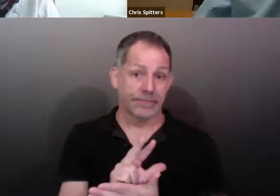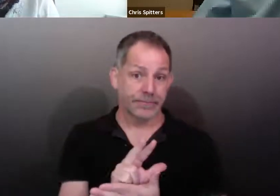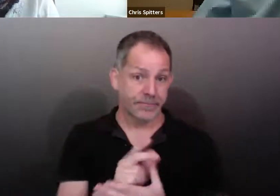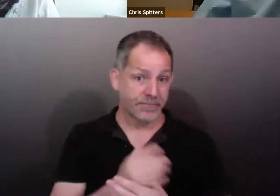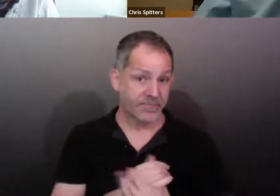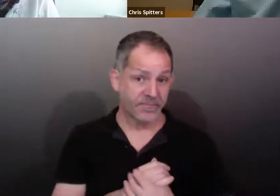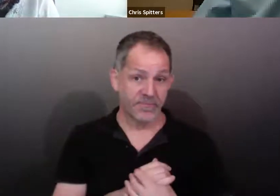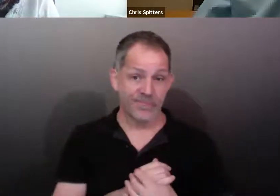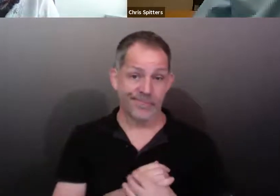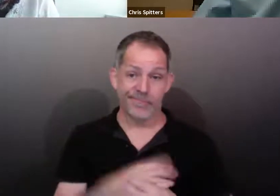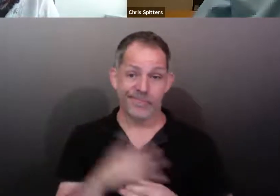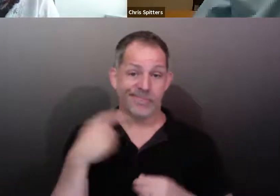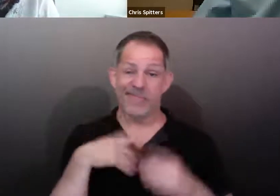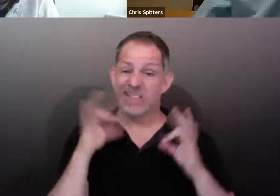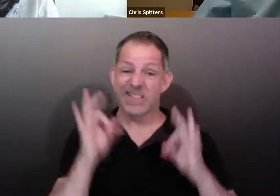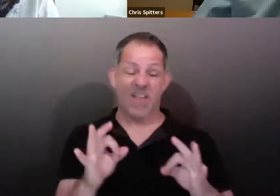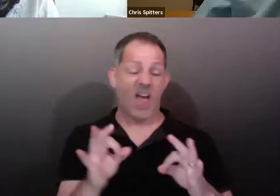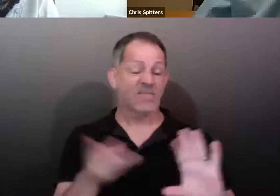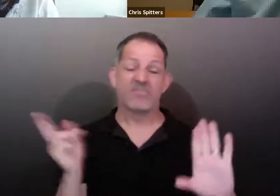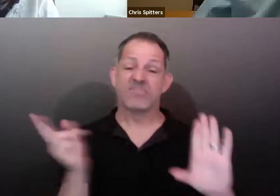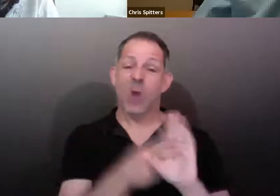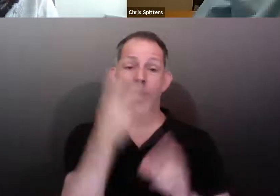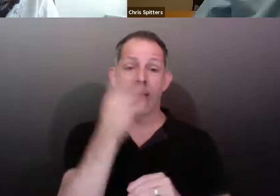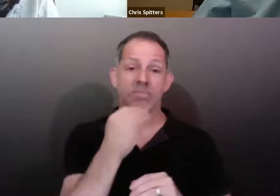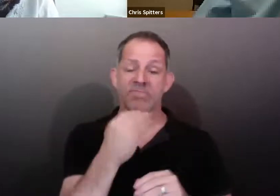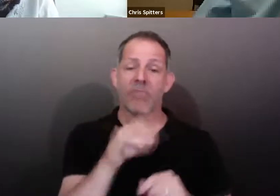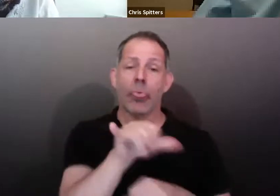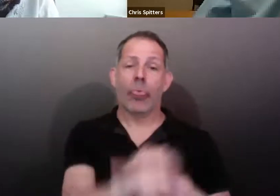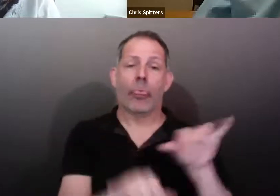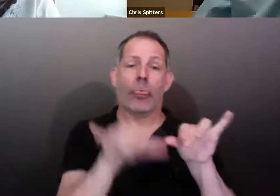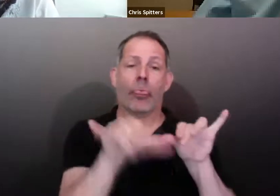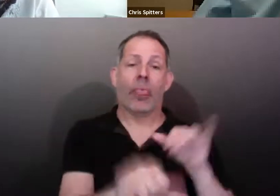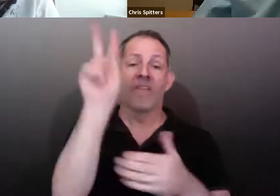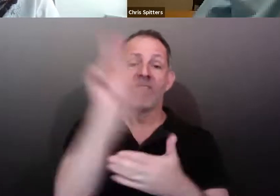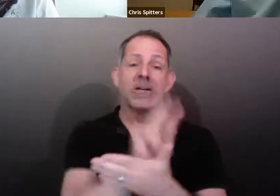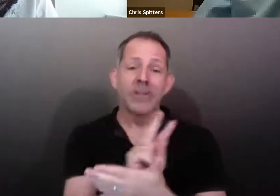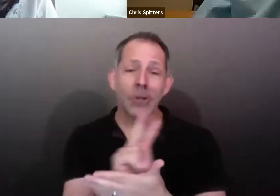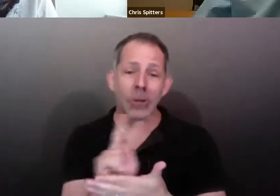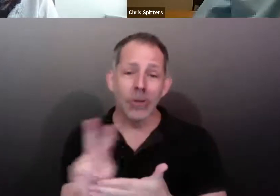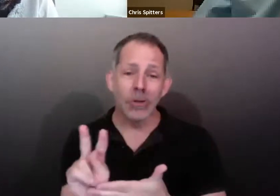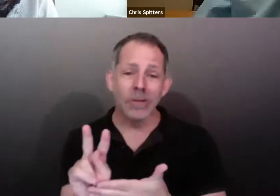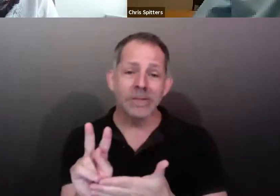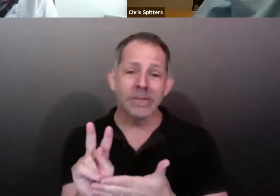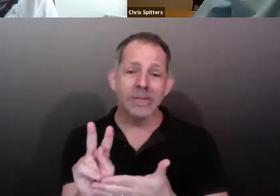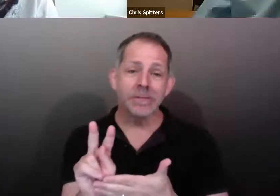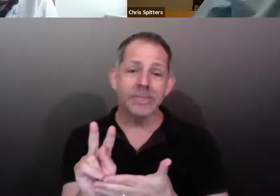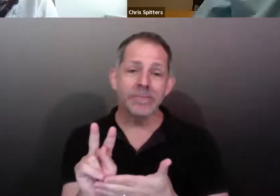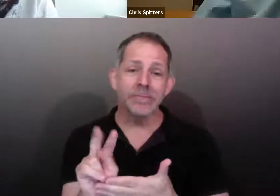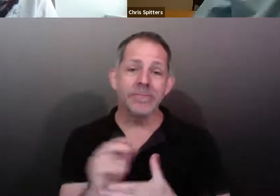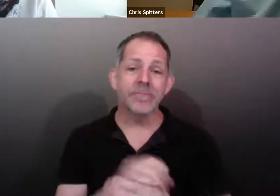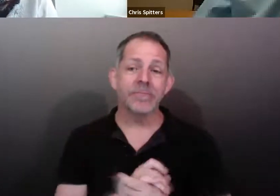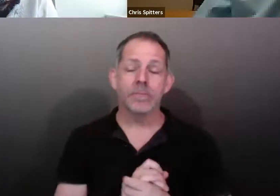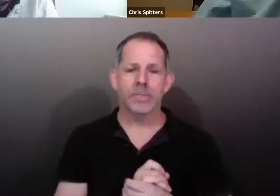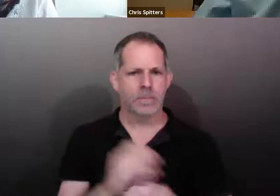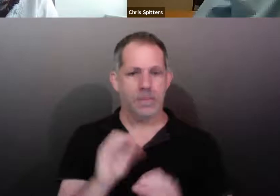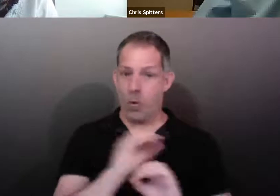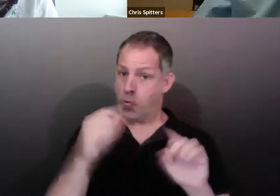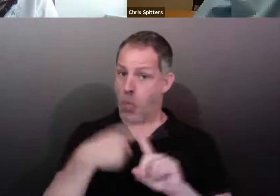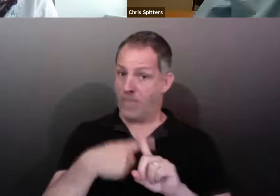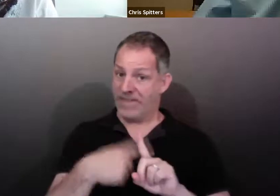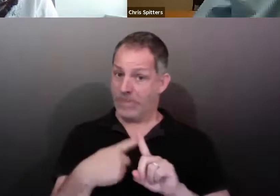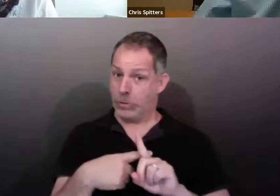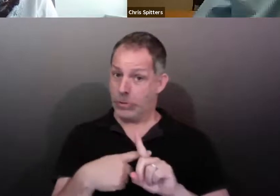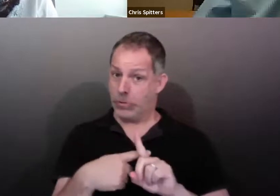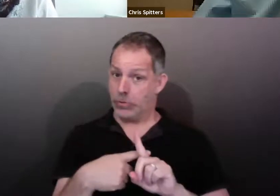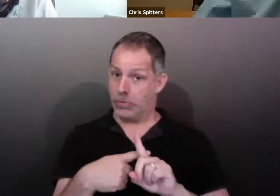And the interesting thing was I never had a fever, and I didn't lose my sense of taste or smell until about a